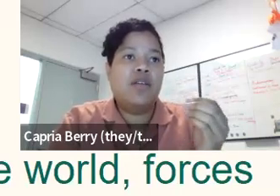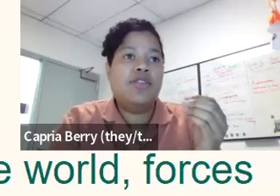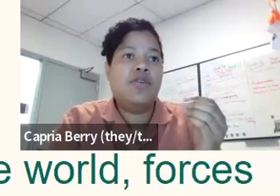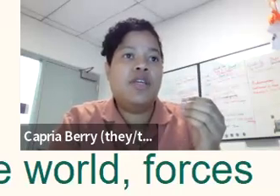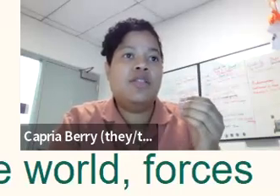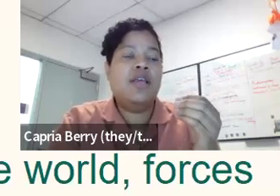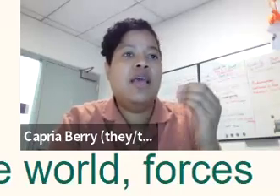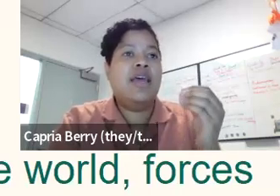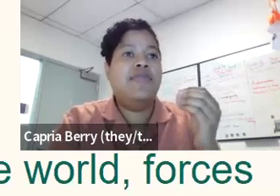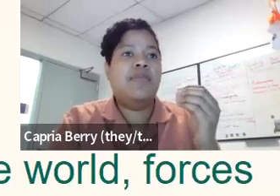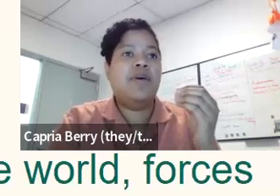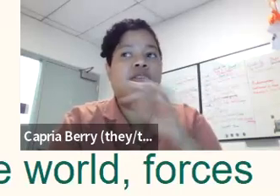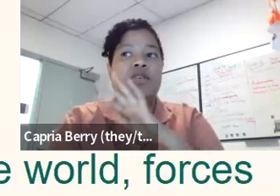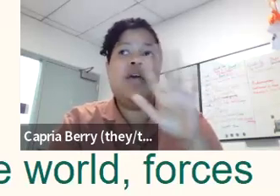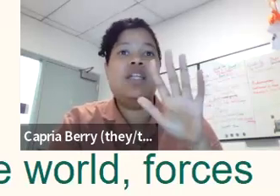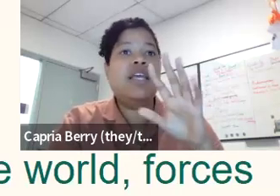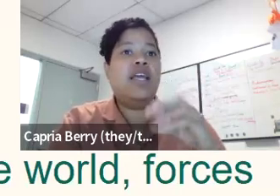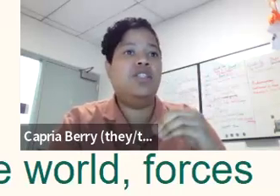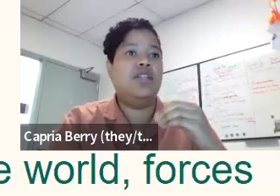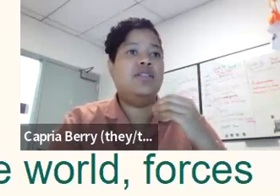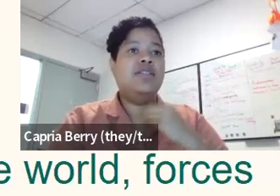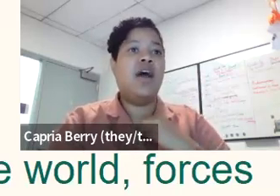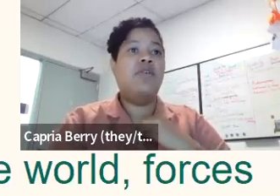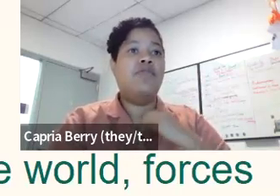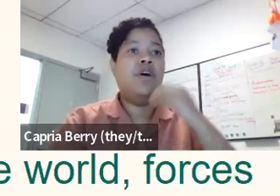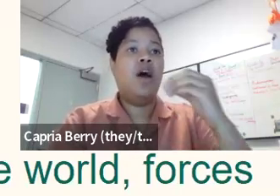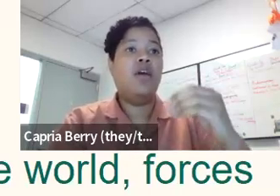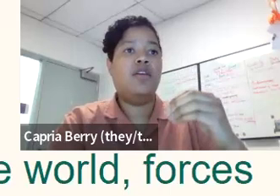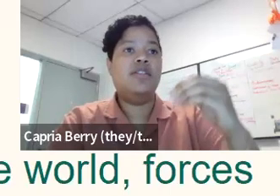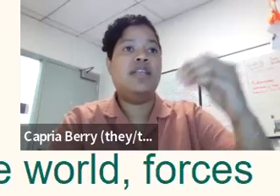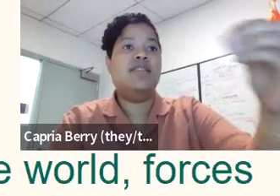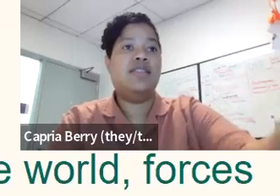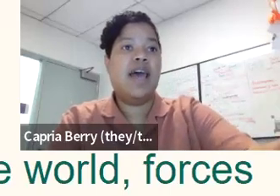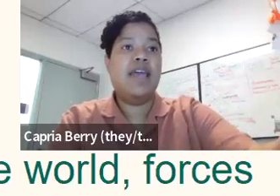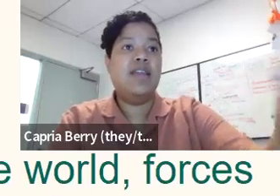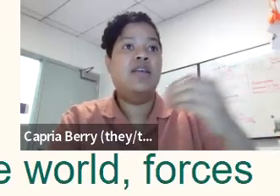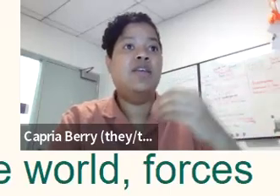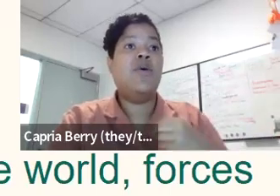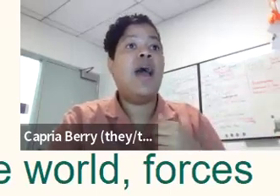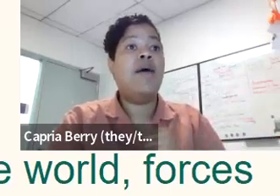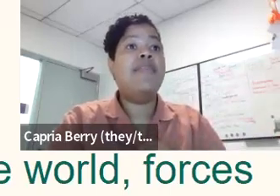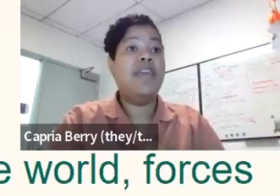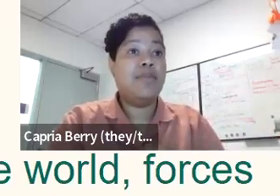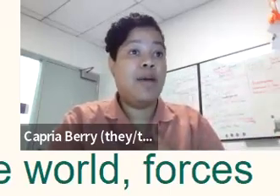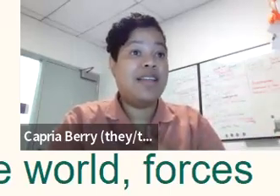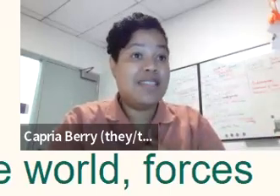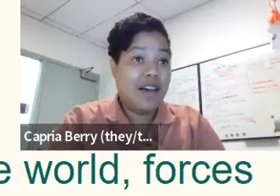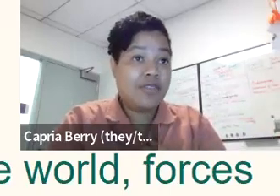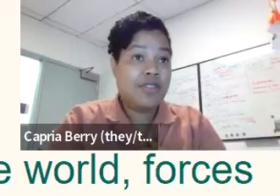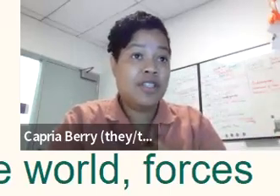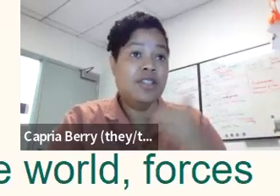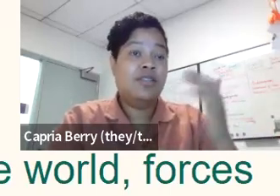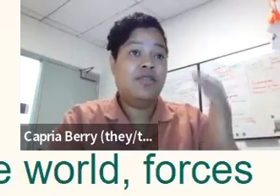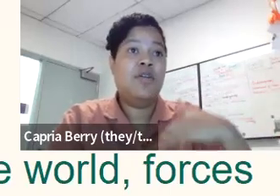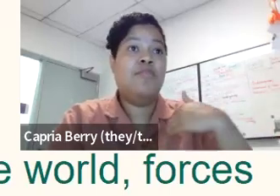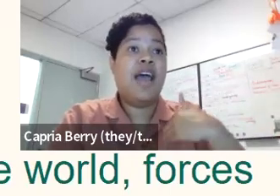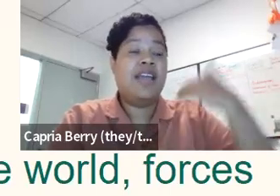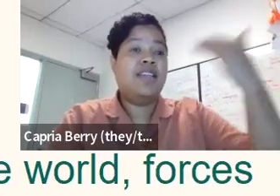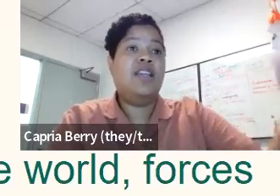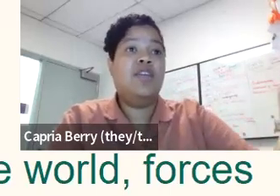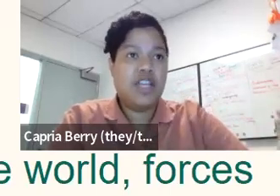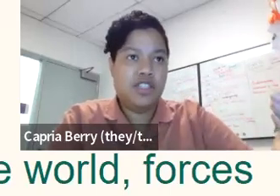here, persistence in graduation. So when students start college, are they being supported enough to continue college and